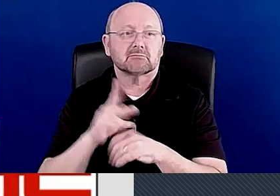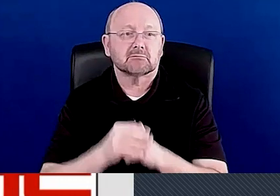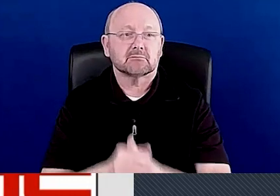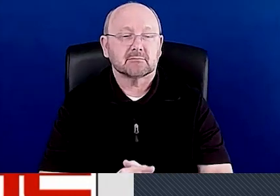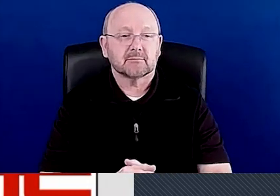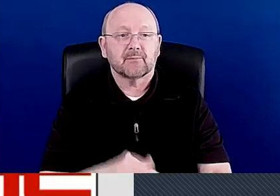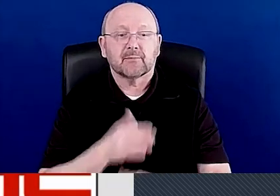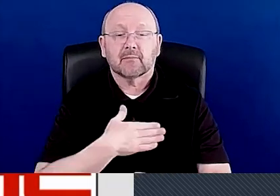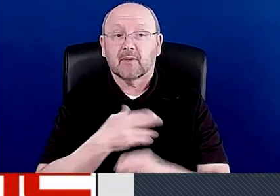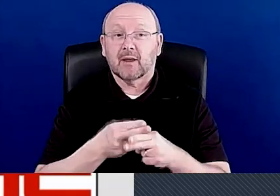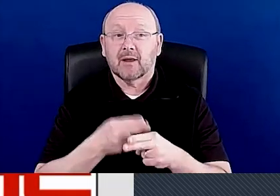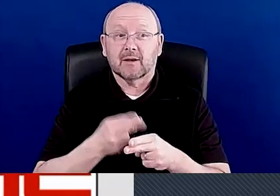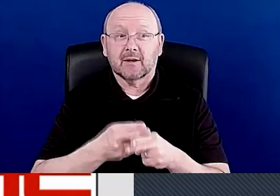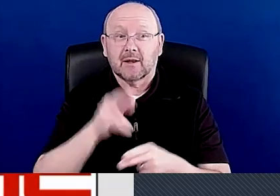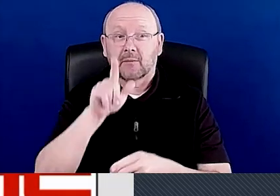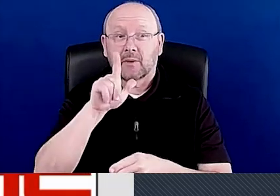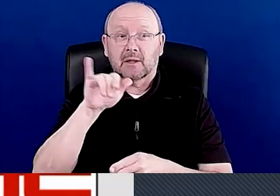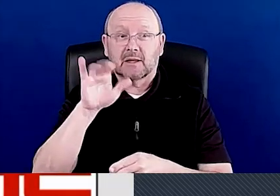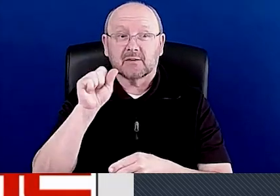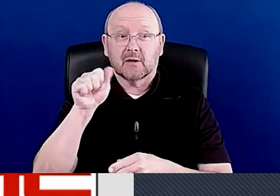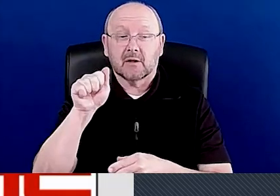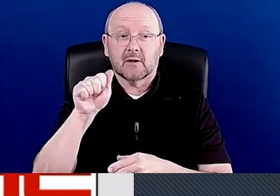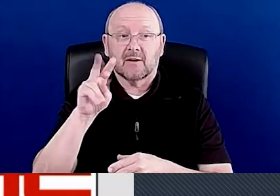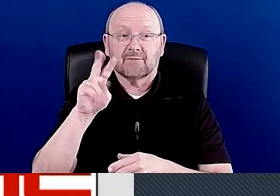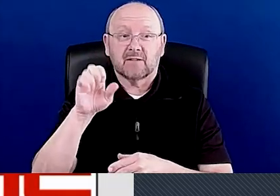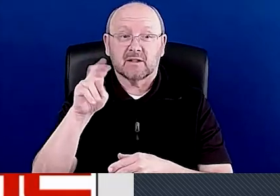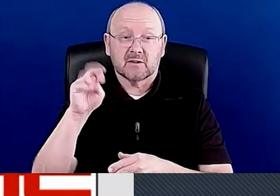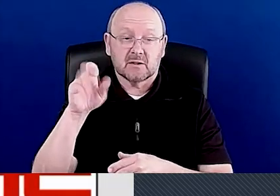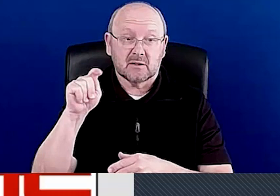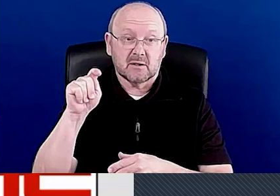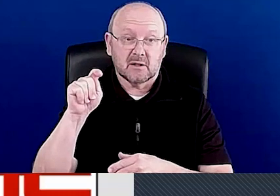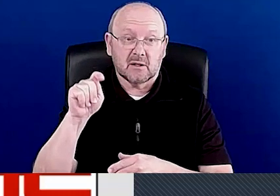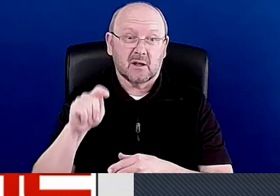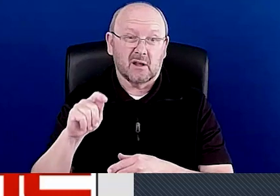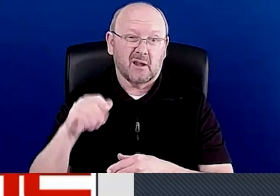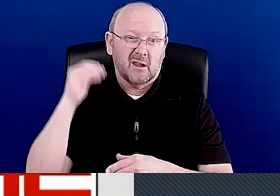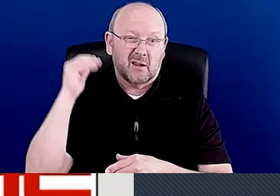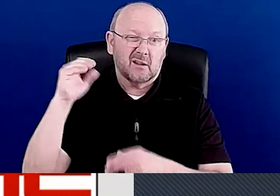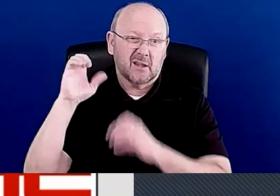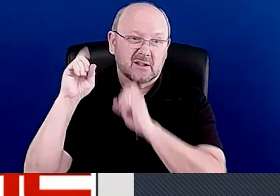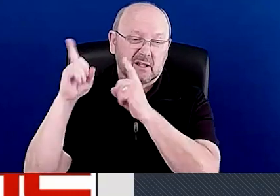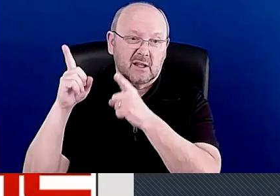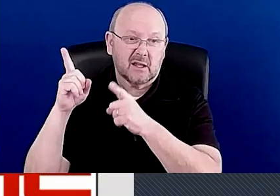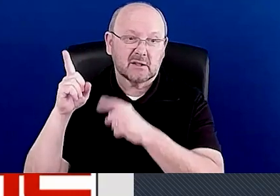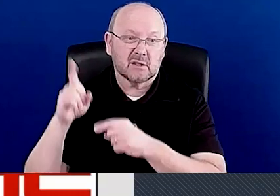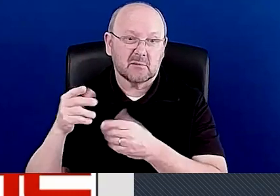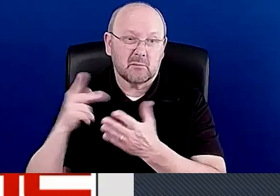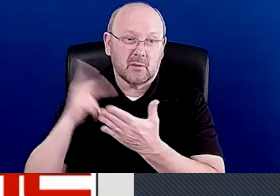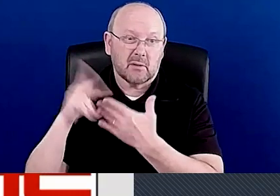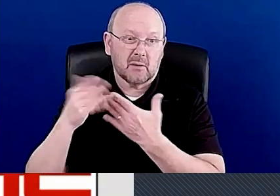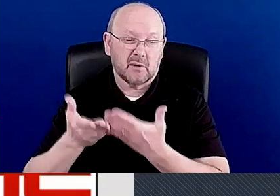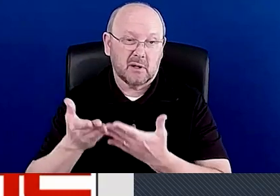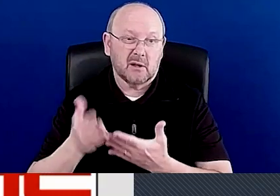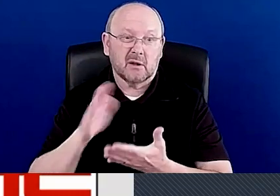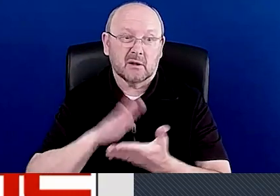My name is Lisa Vincent. I'm the coordinator of our adult education program here on campus. And